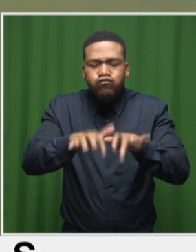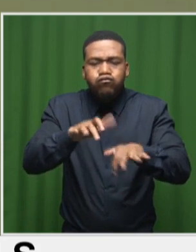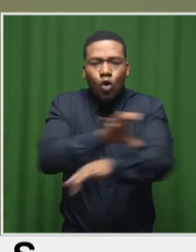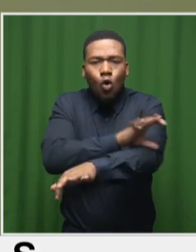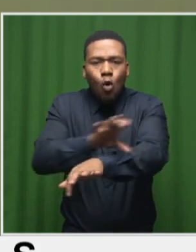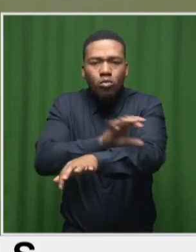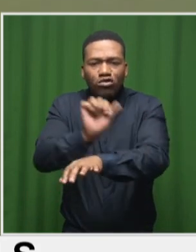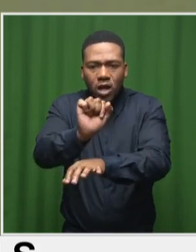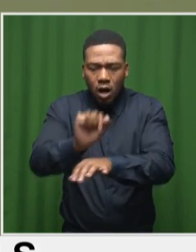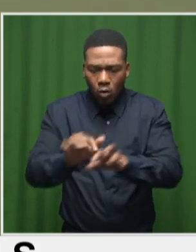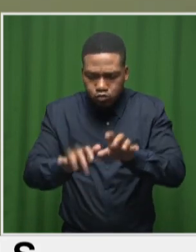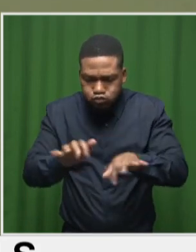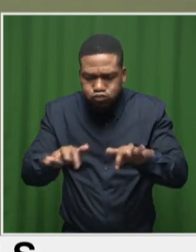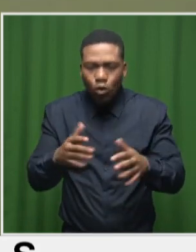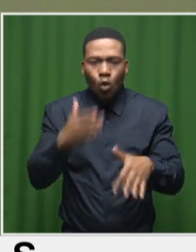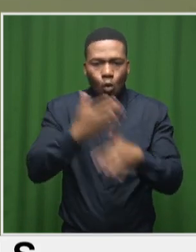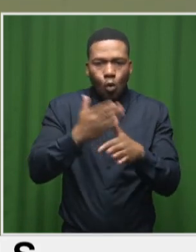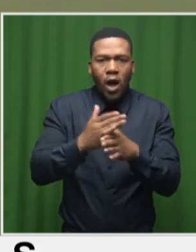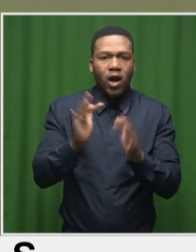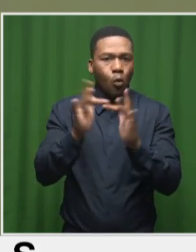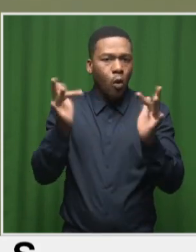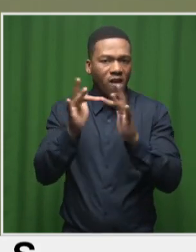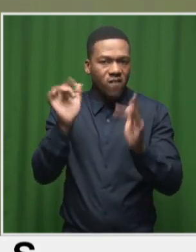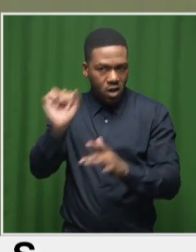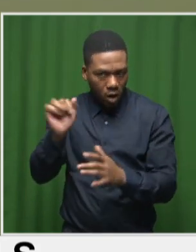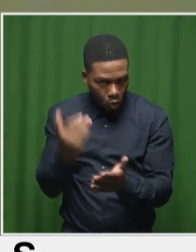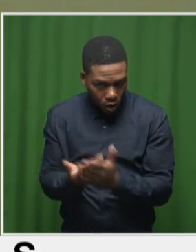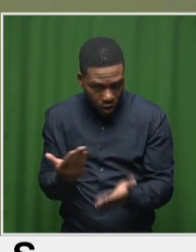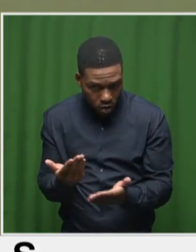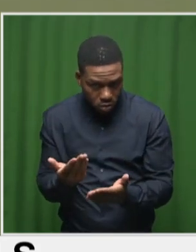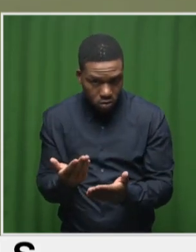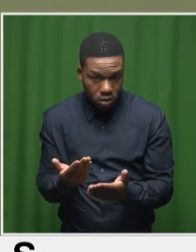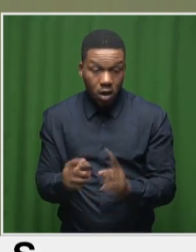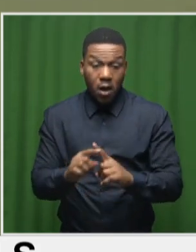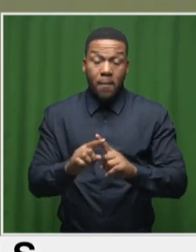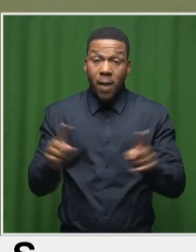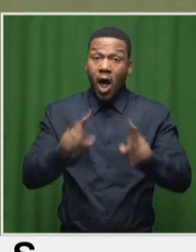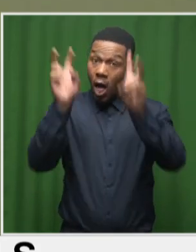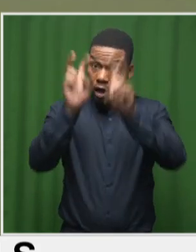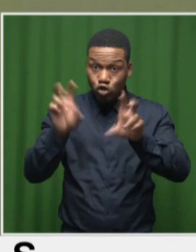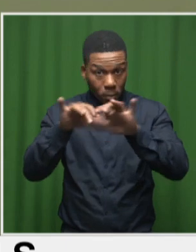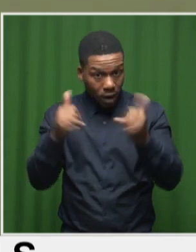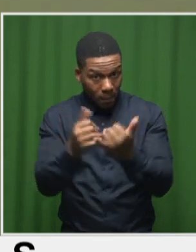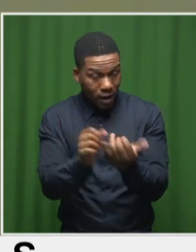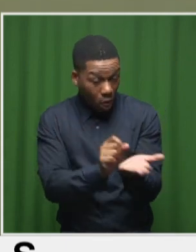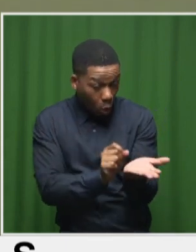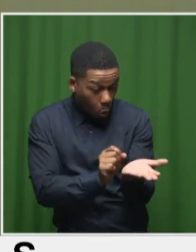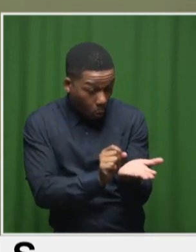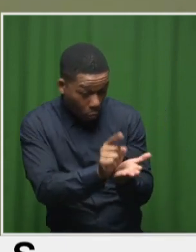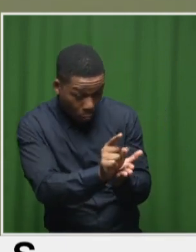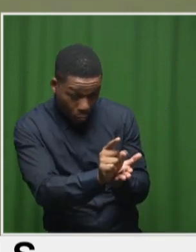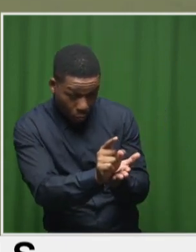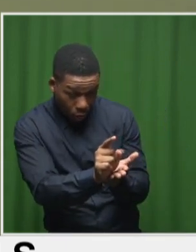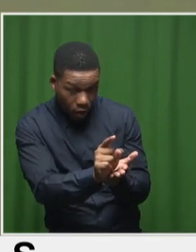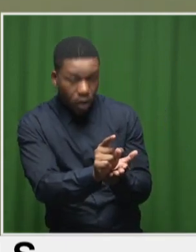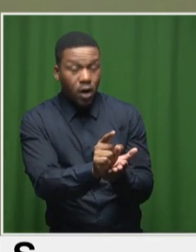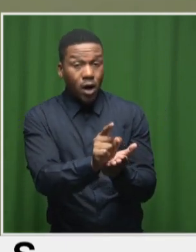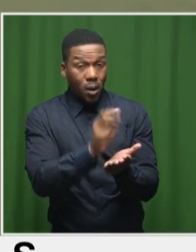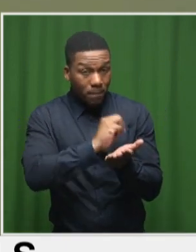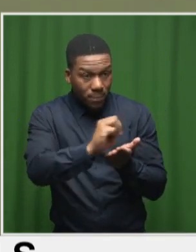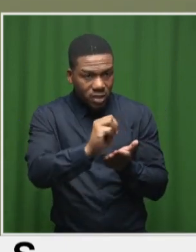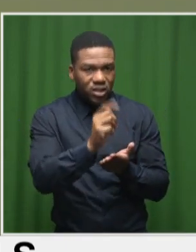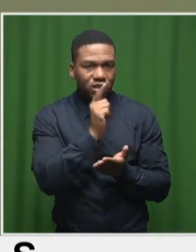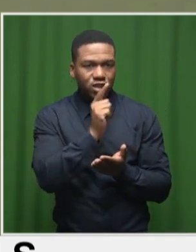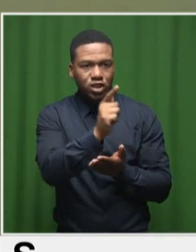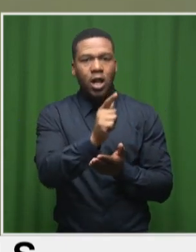can operate your Wi-Fi. So Eskom will send a command. Normally what happens is that Eskom sends a command to the